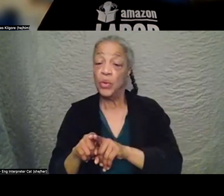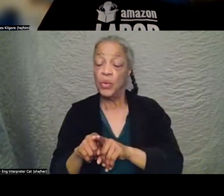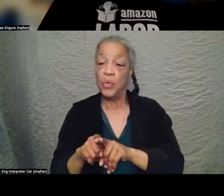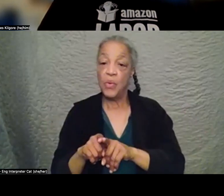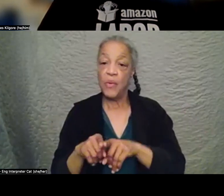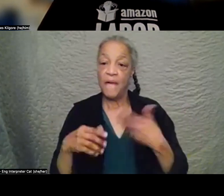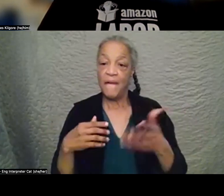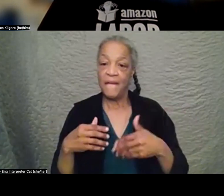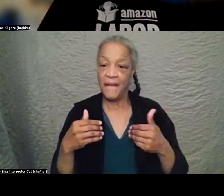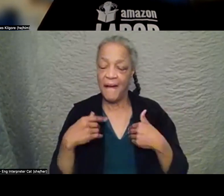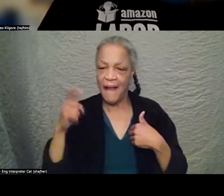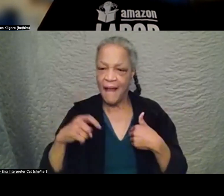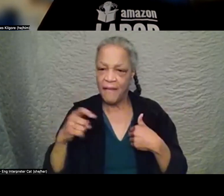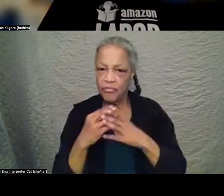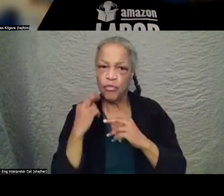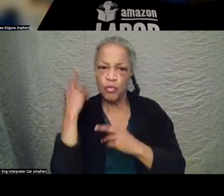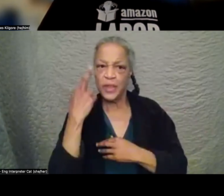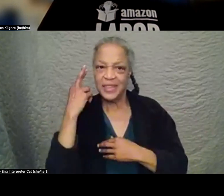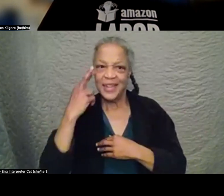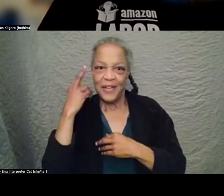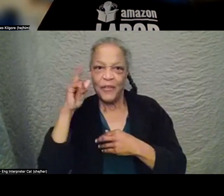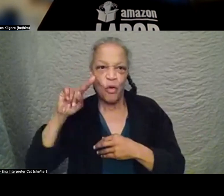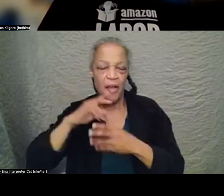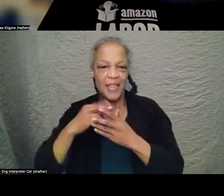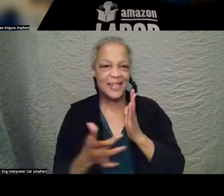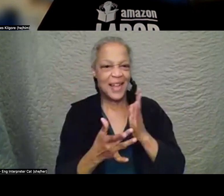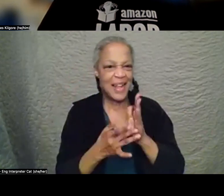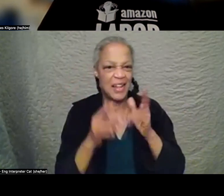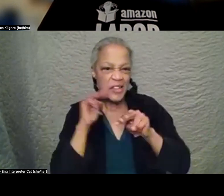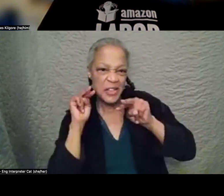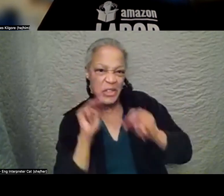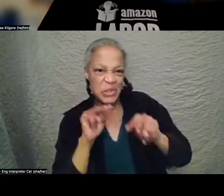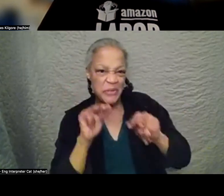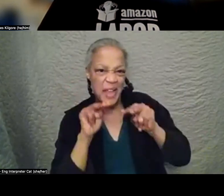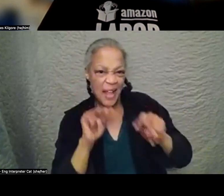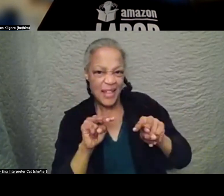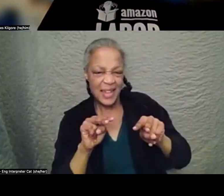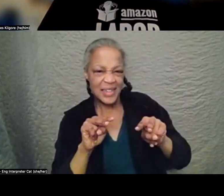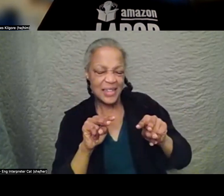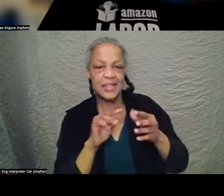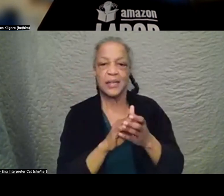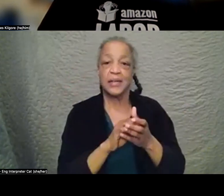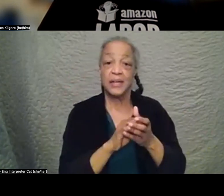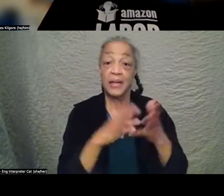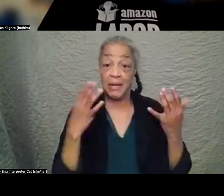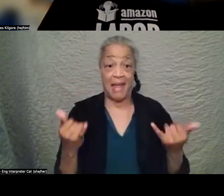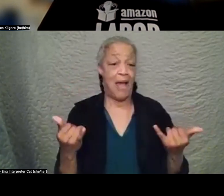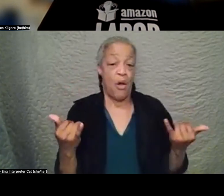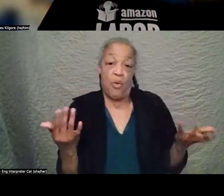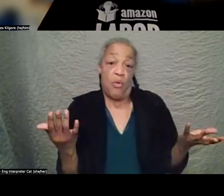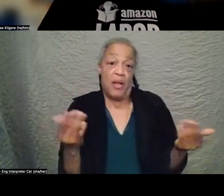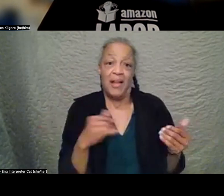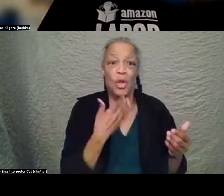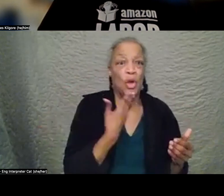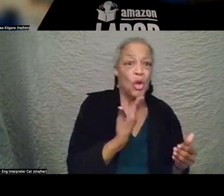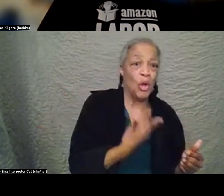the having to justify the technology and the surveillance and the criminalization as is, so that now it's not even good versus